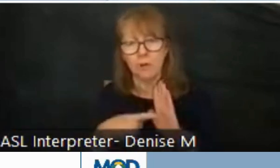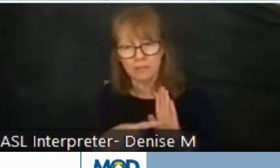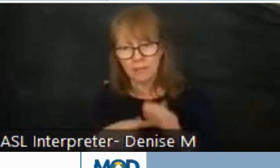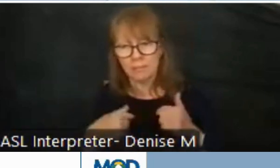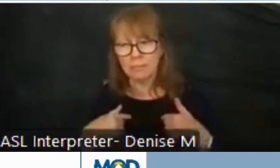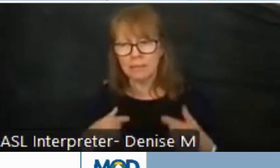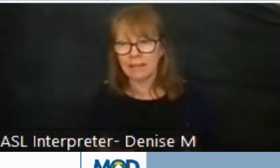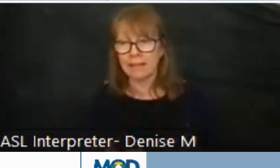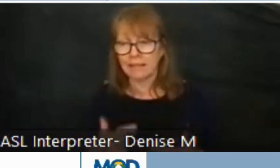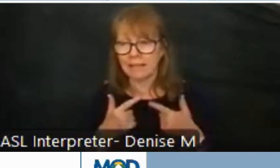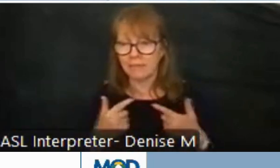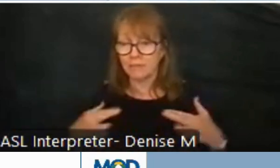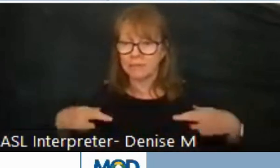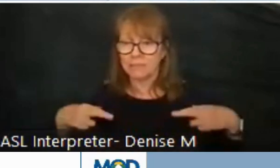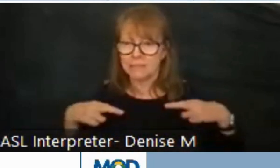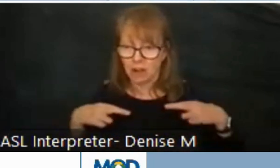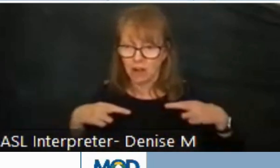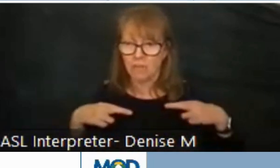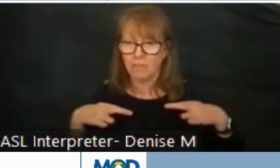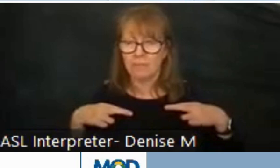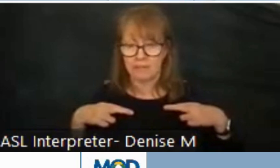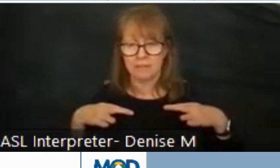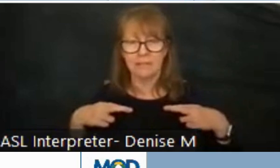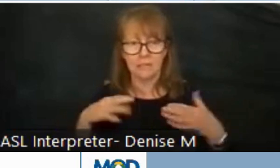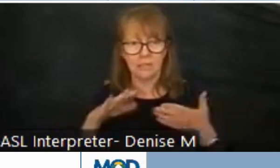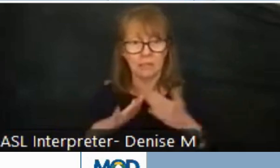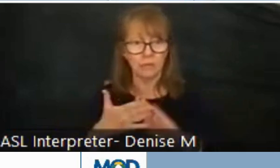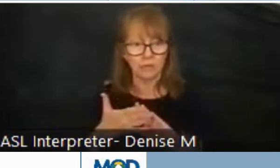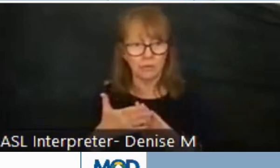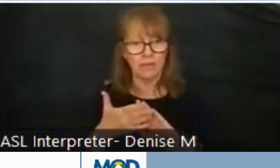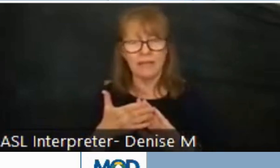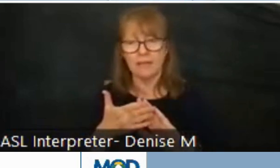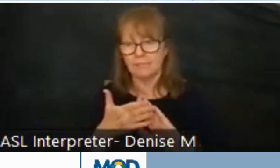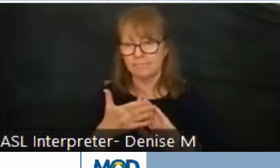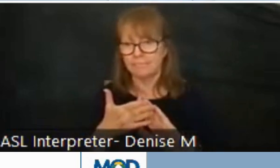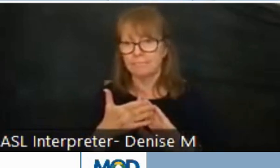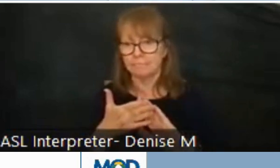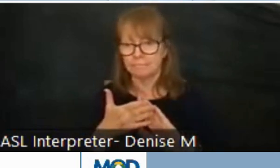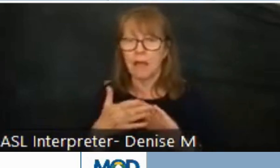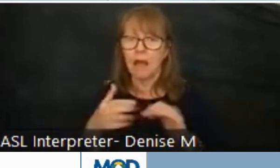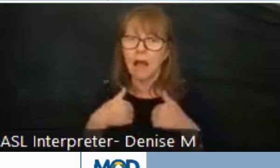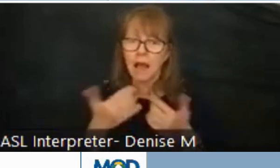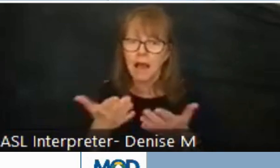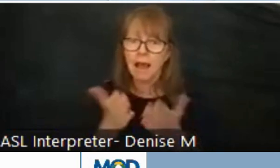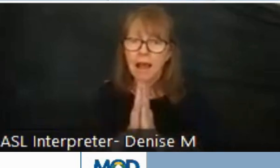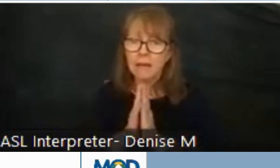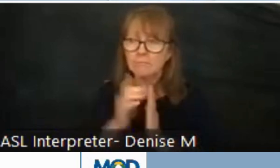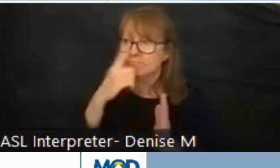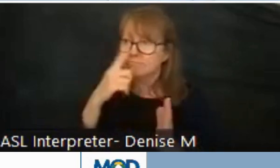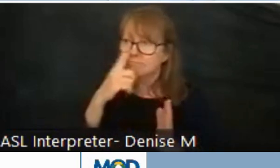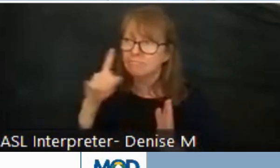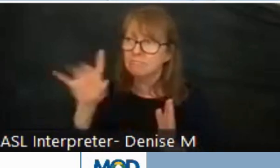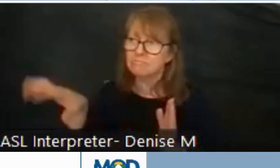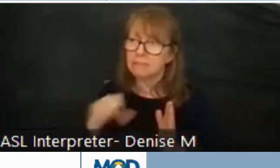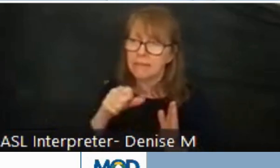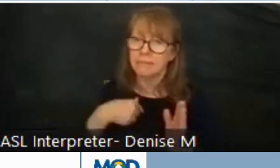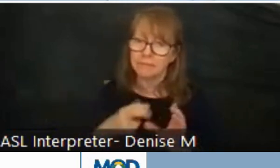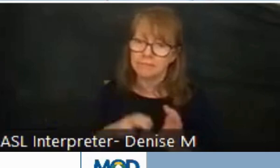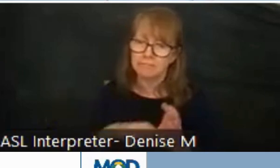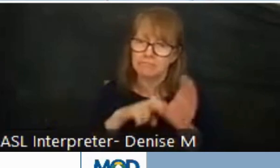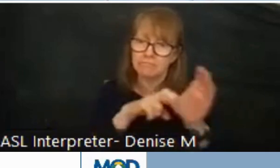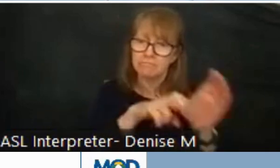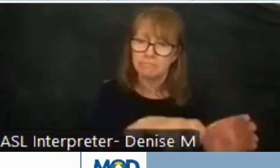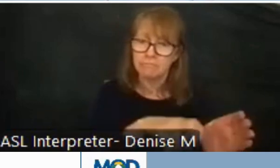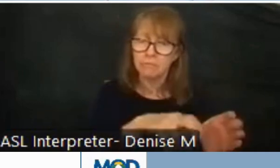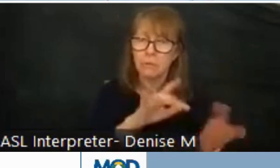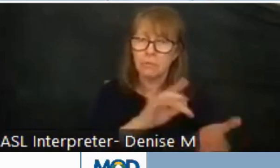provides scheduled outings by bus, and I ask them to take me to medical appointments. That would be a completely different